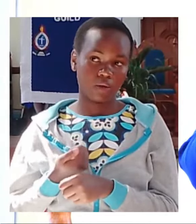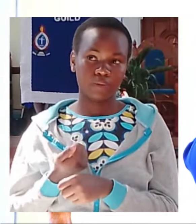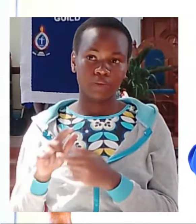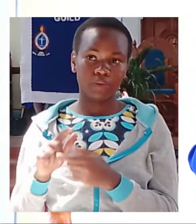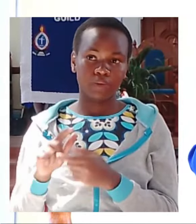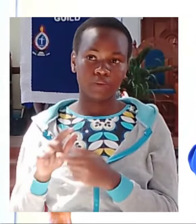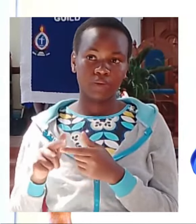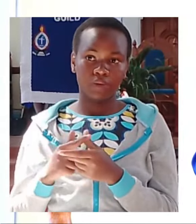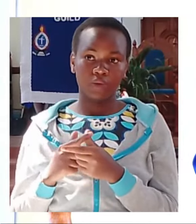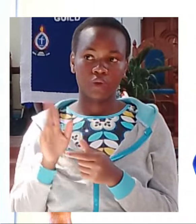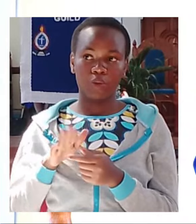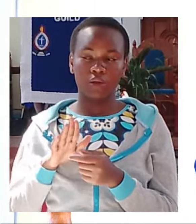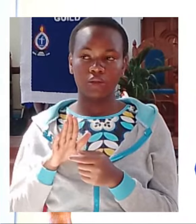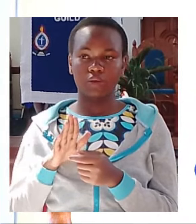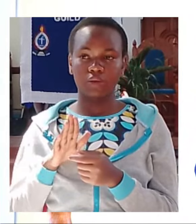in the women's guild,